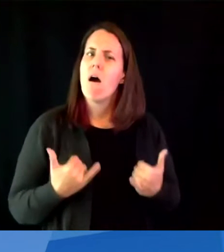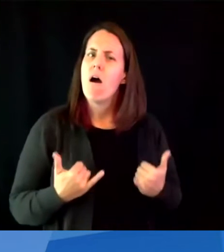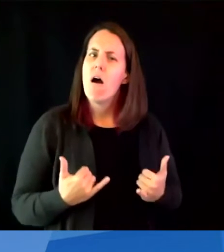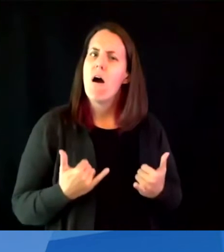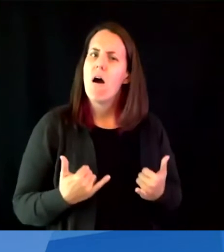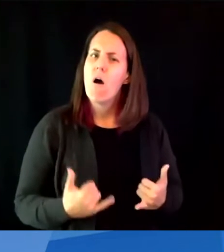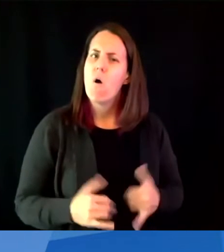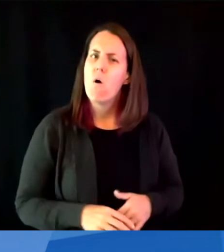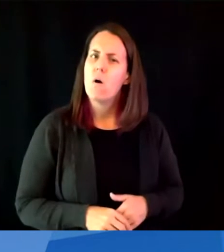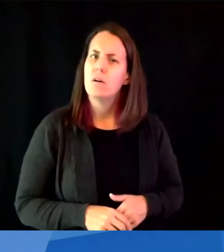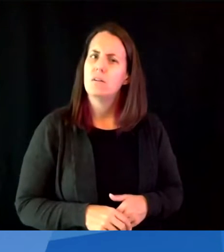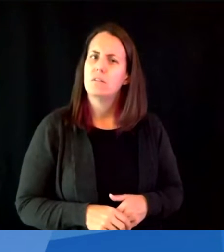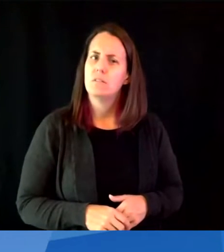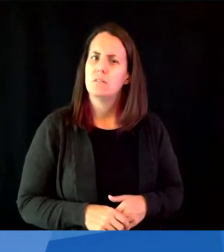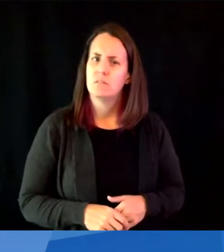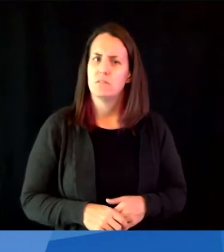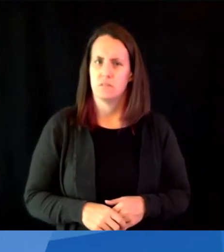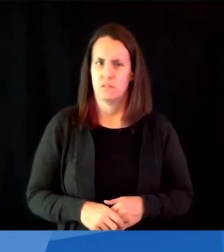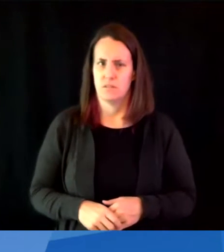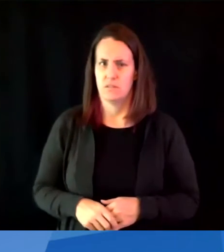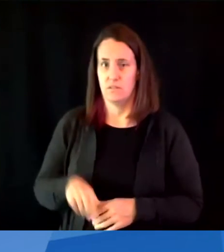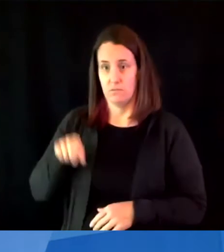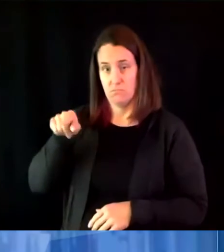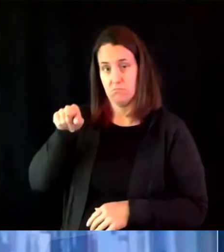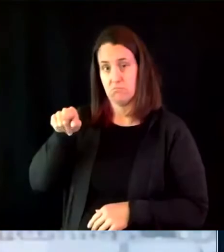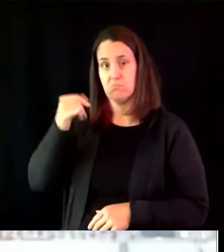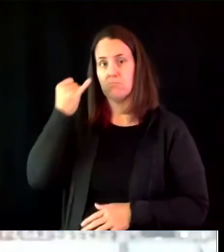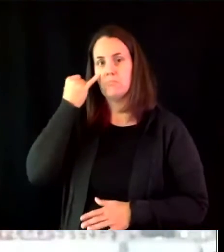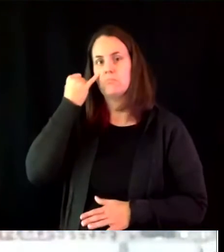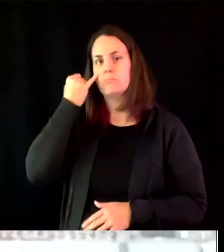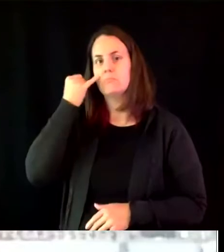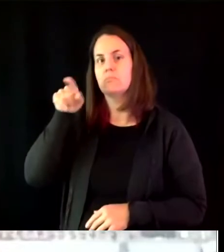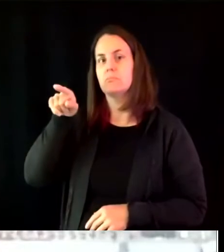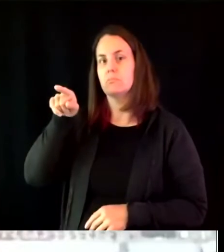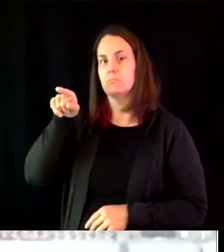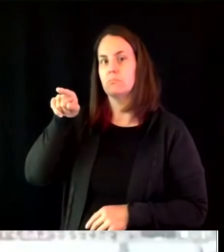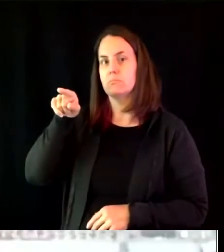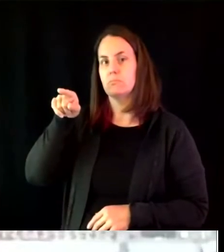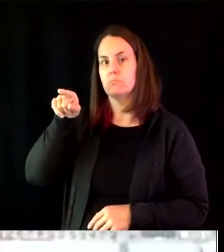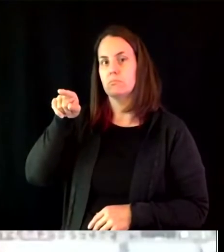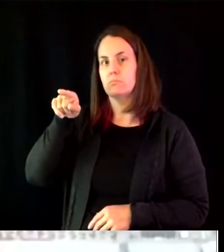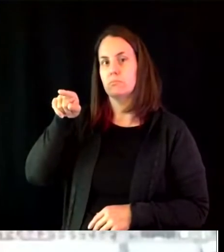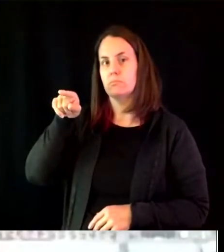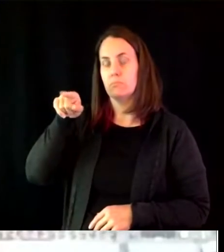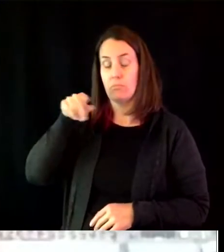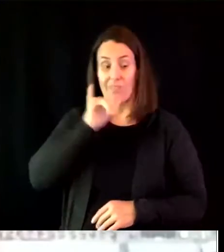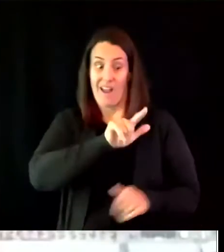You want to answer that second question first, Deb? Yes, Stephanie, this is for